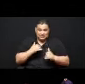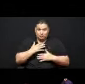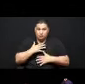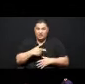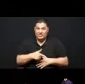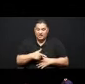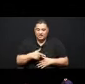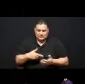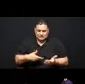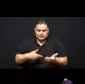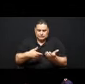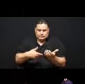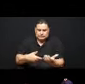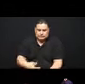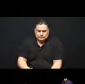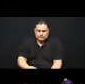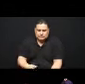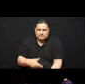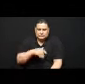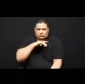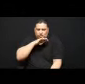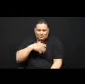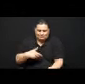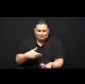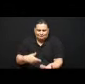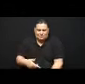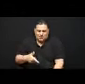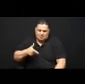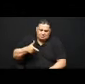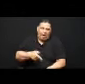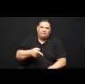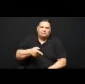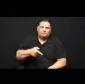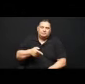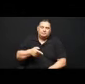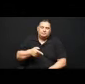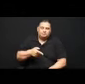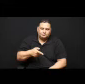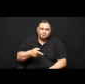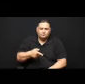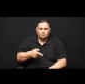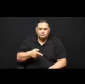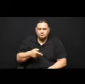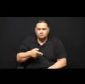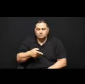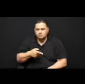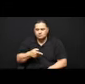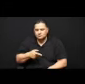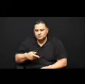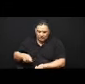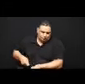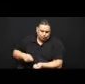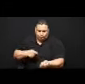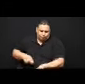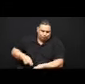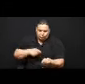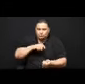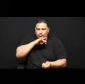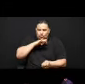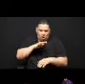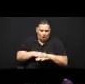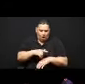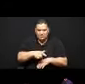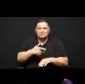dirt, shot him with a pistol, shoveled dirt atop his body before his blood had time to color the